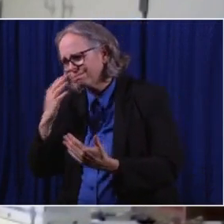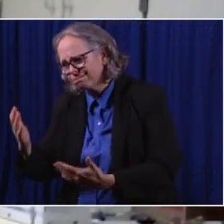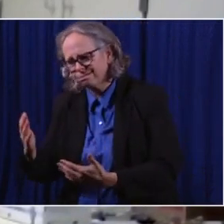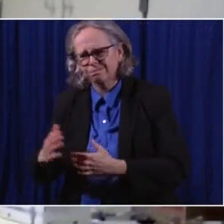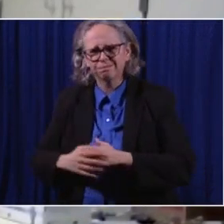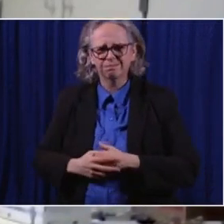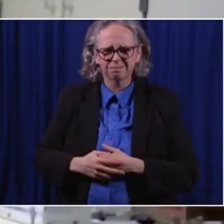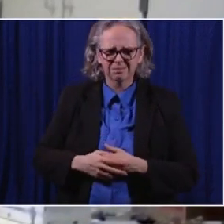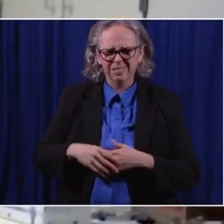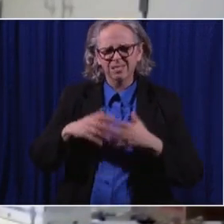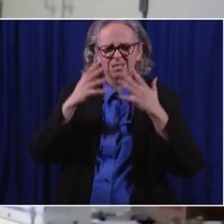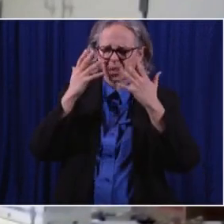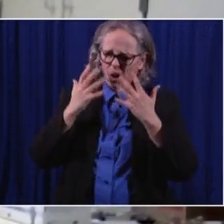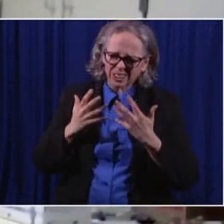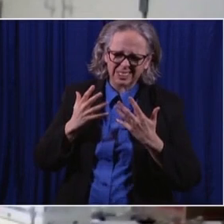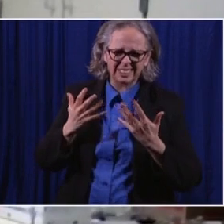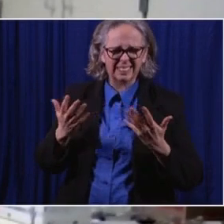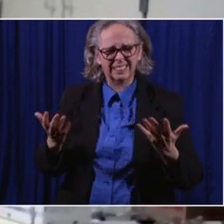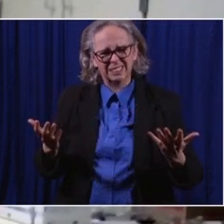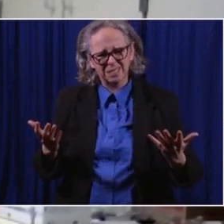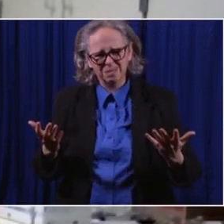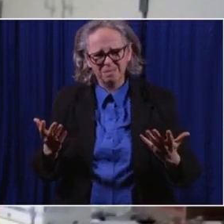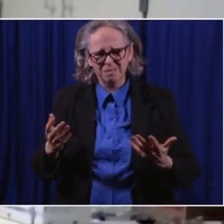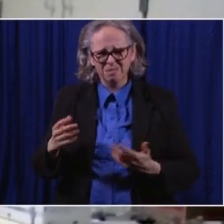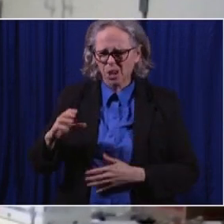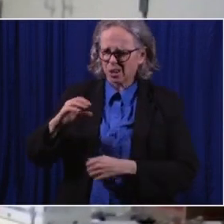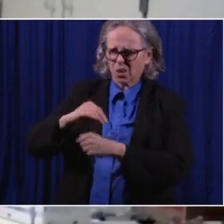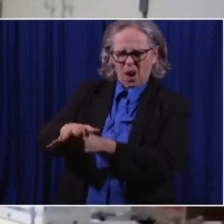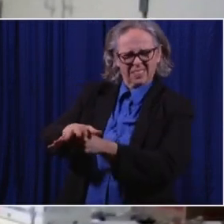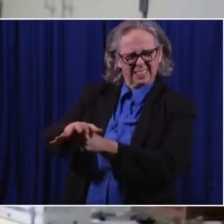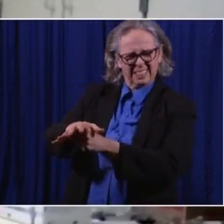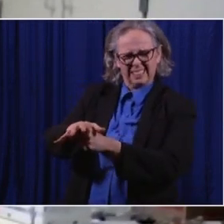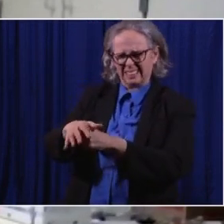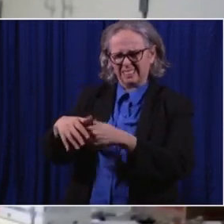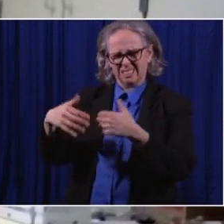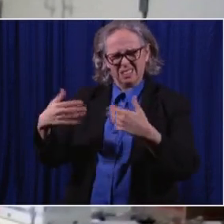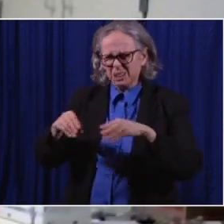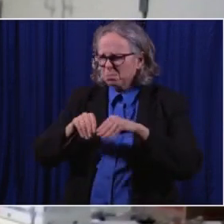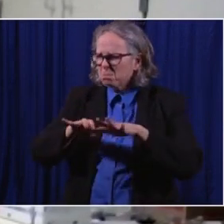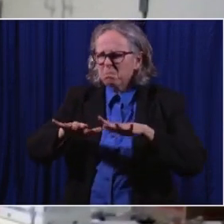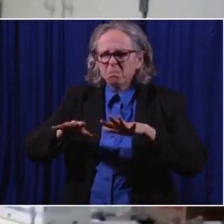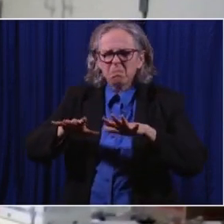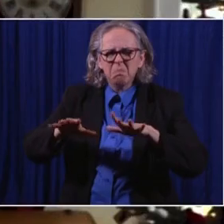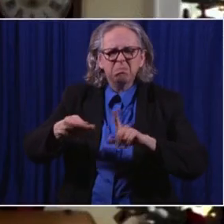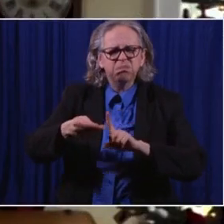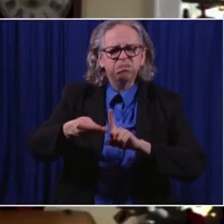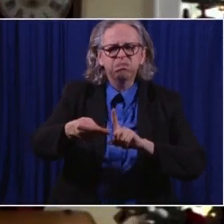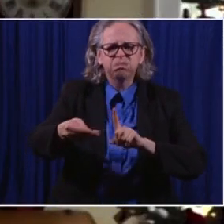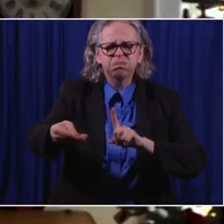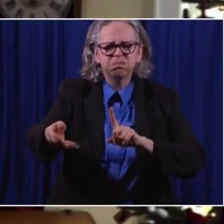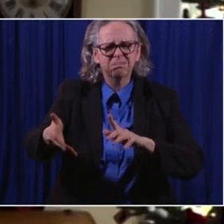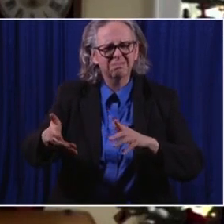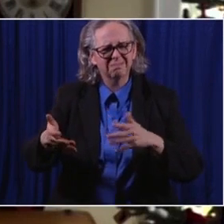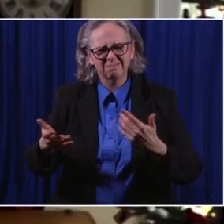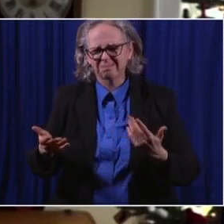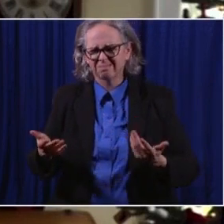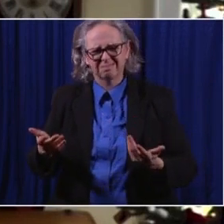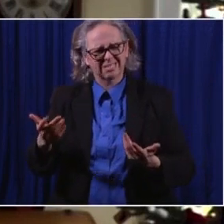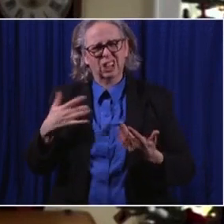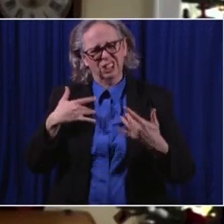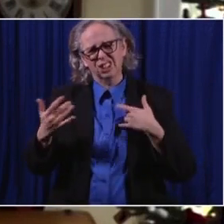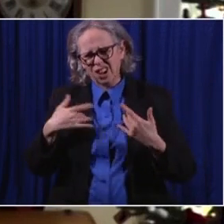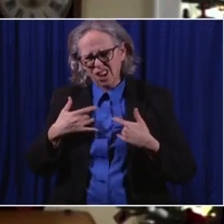Unfortunately, COVID-19 is certainly widespread, and we always worry about it getting into any congregate